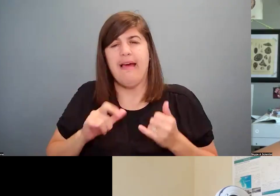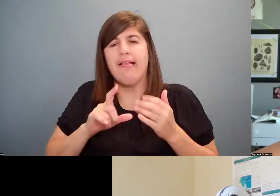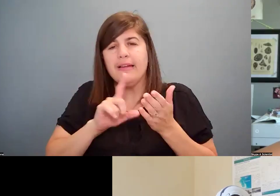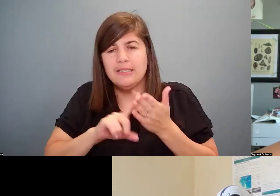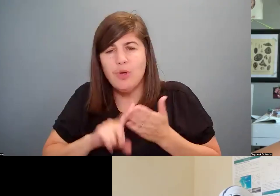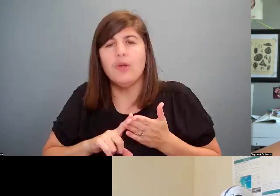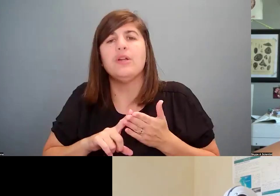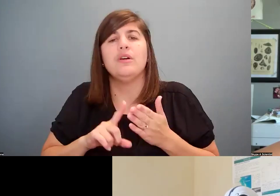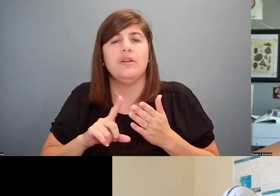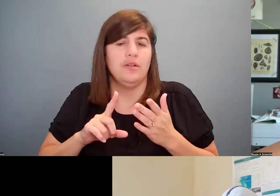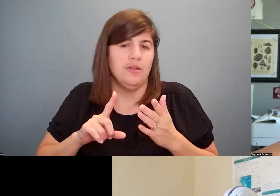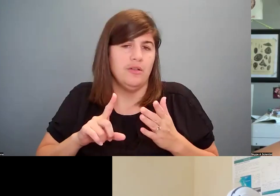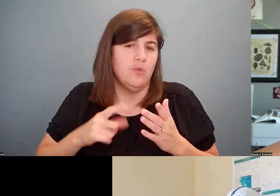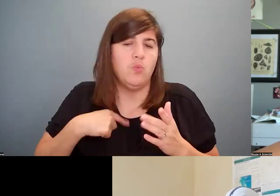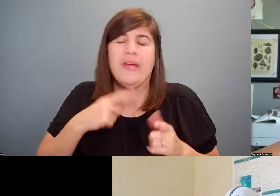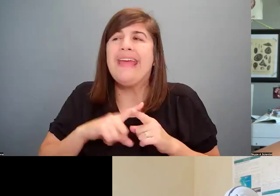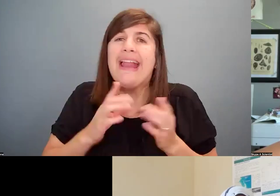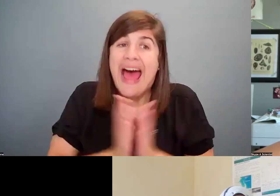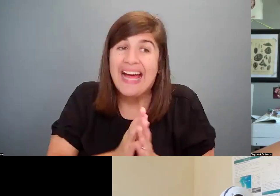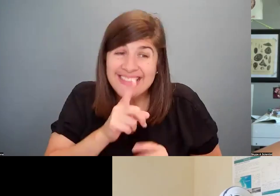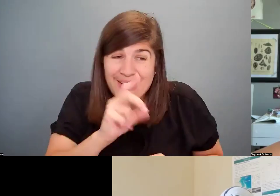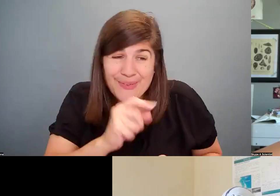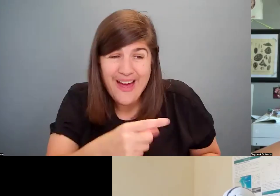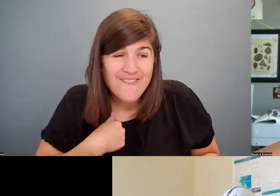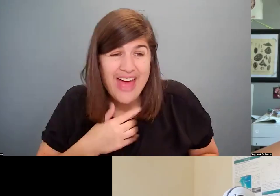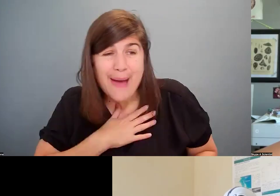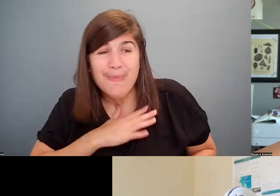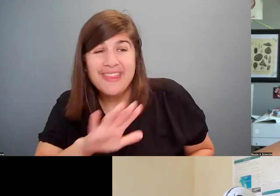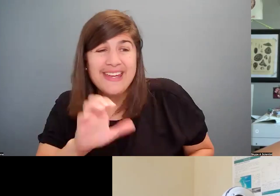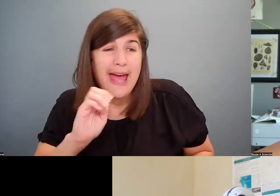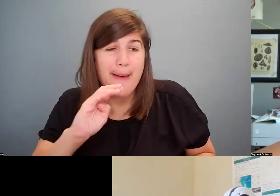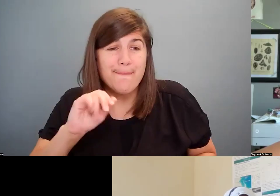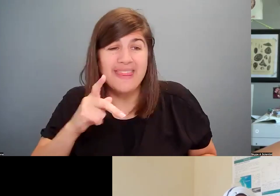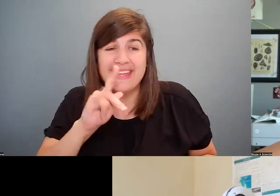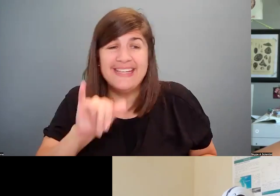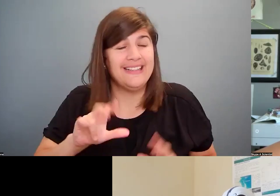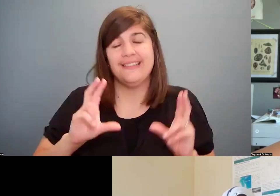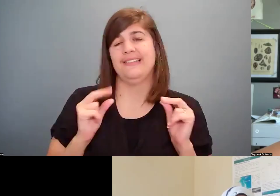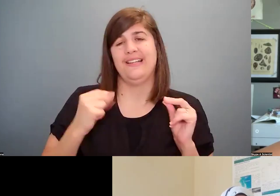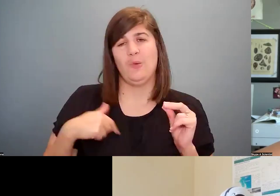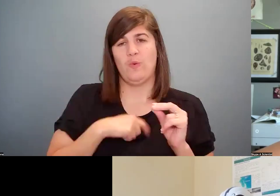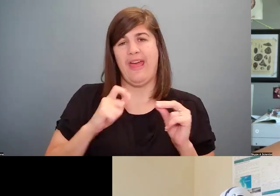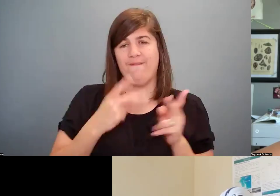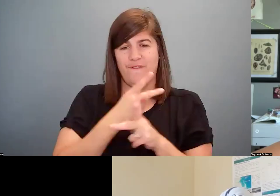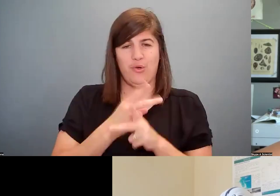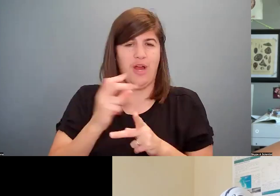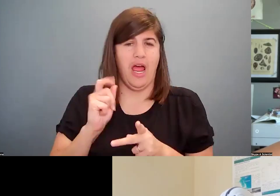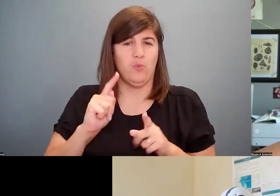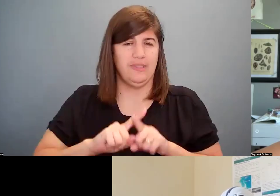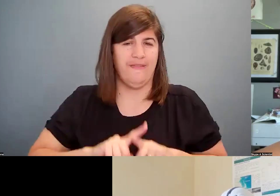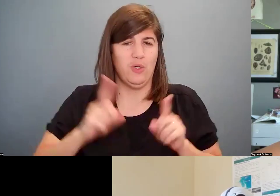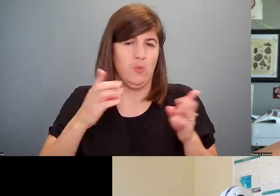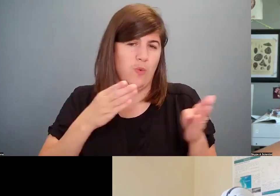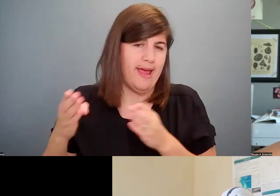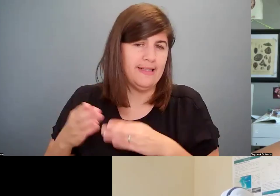understand, because we can't just go and ask them, hey, do you have empathy? We have to, figure it out in other ways. But there is